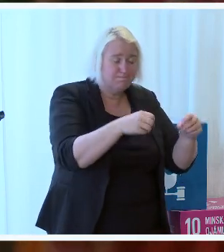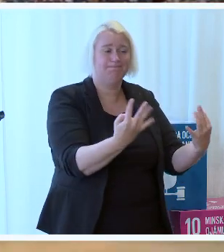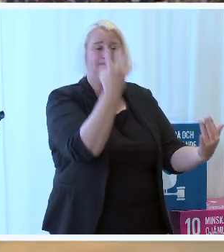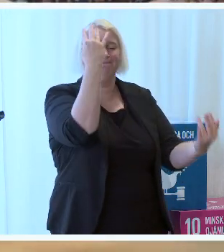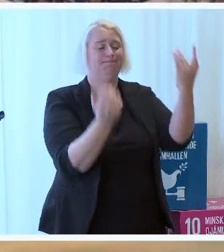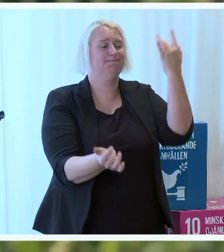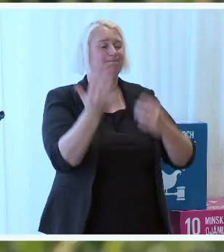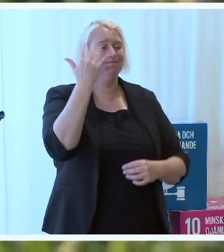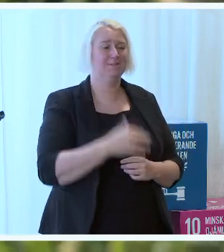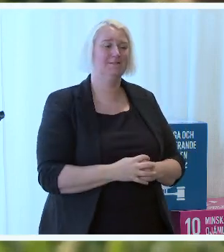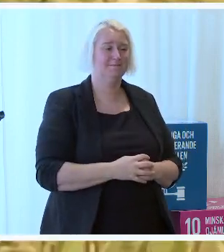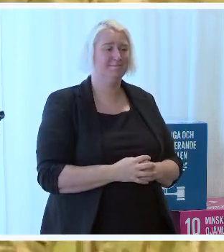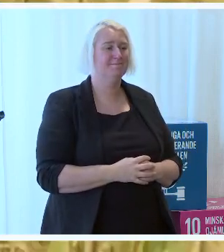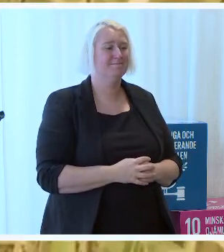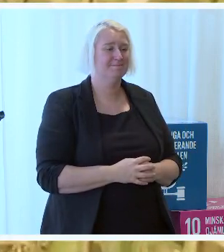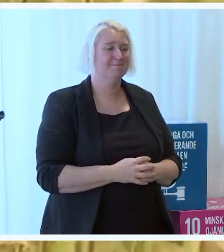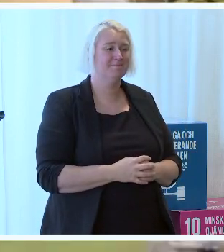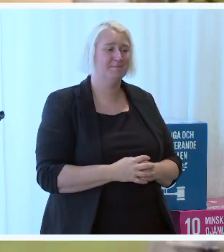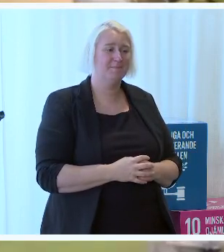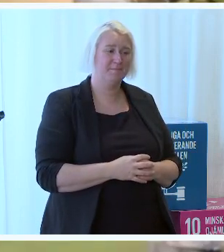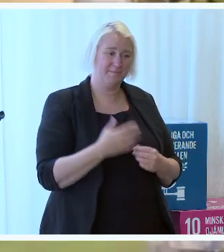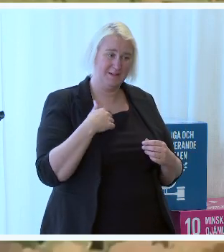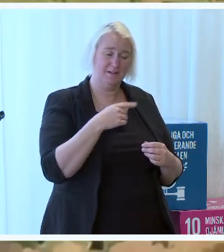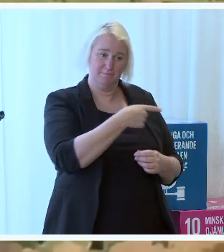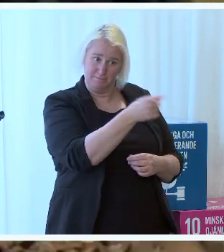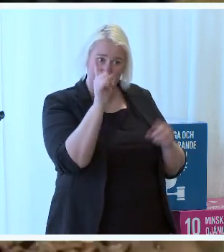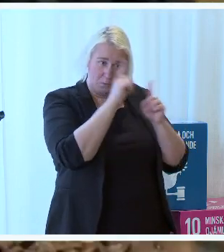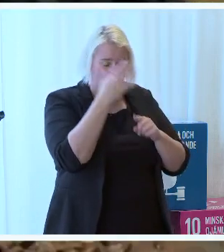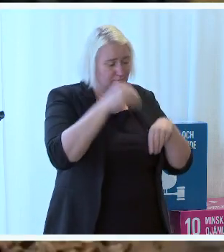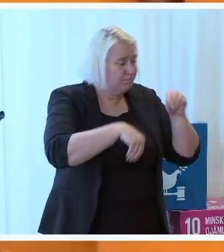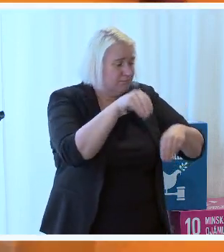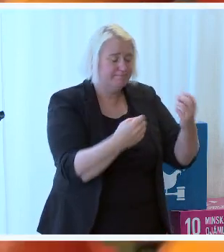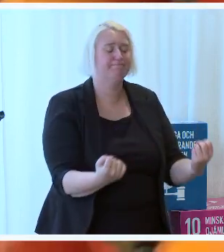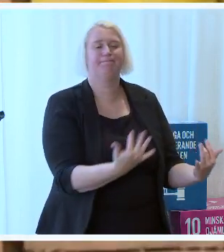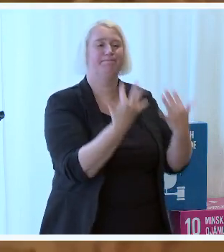people so they can grow their own crops and feed themselves.